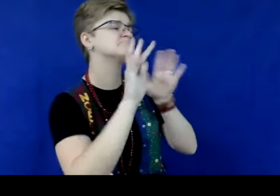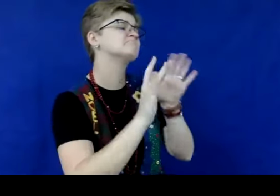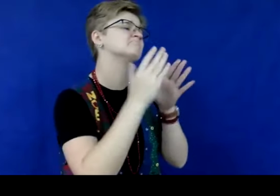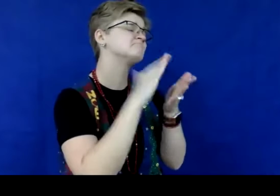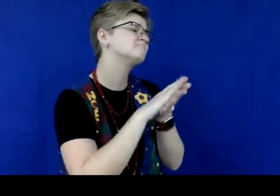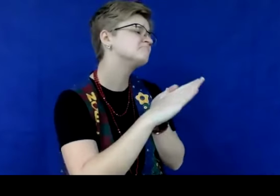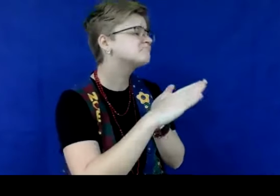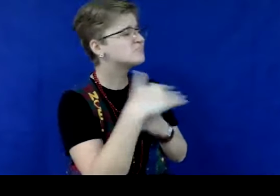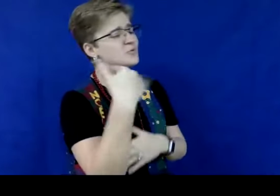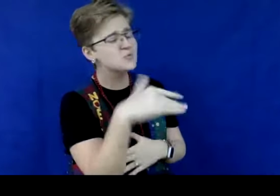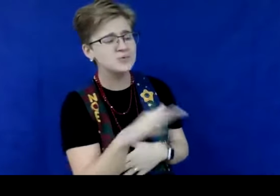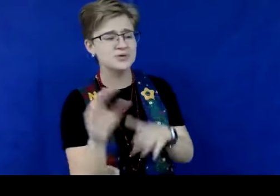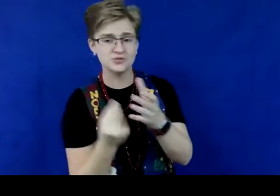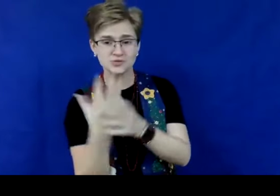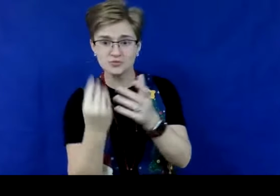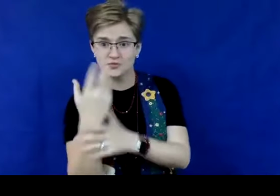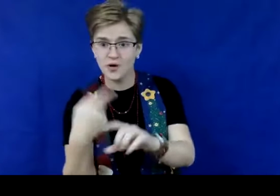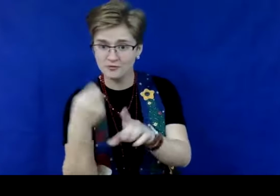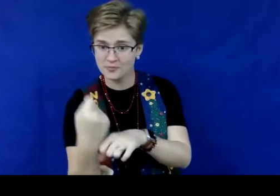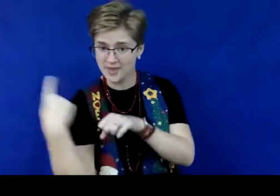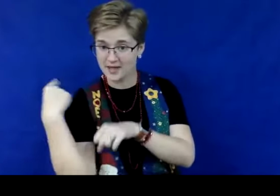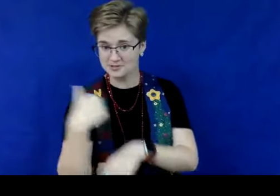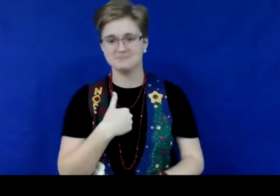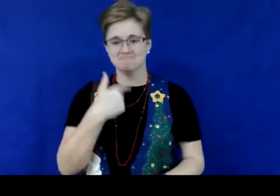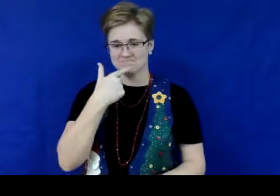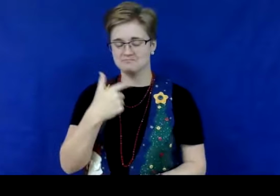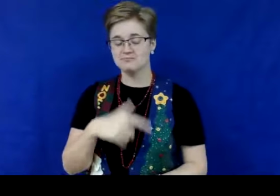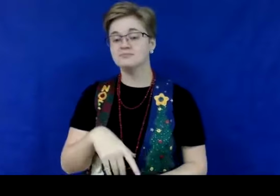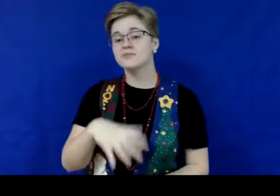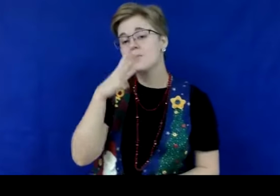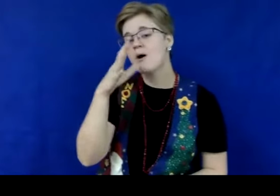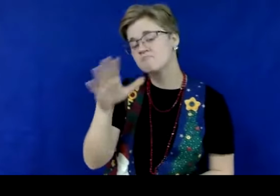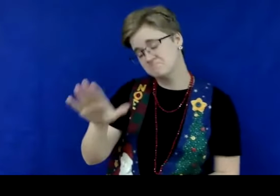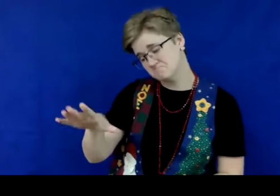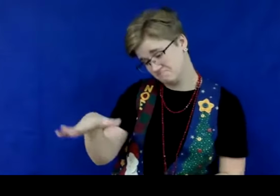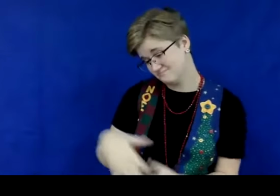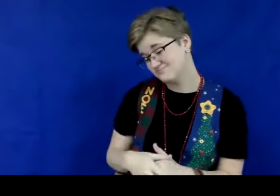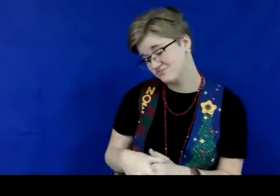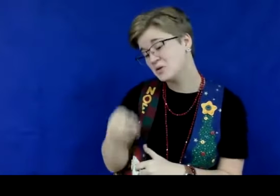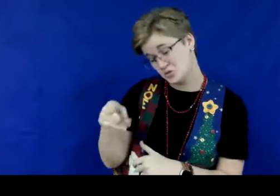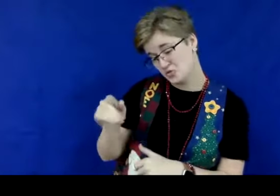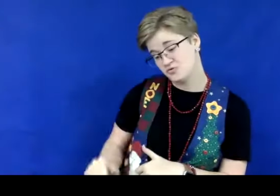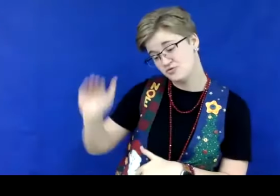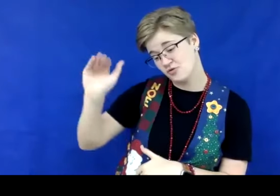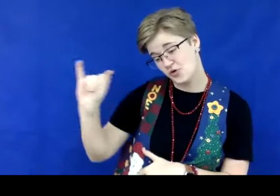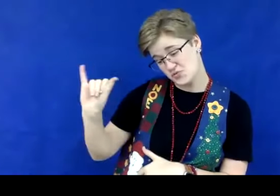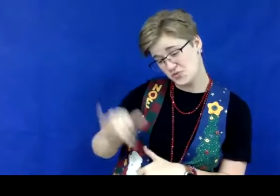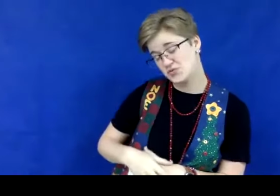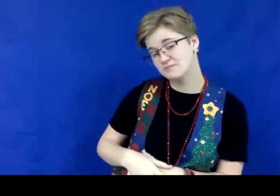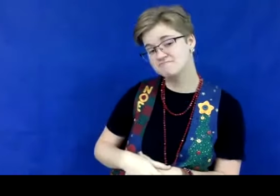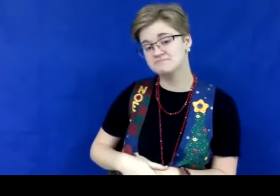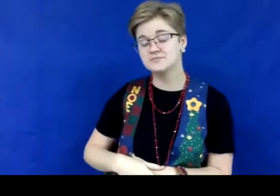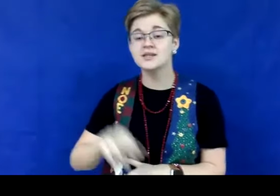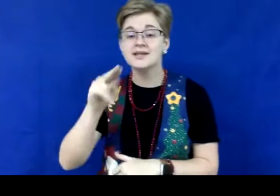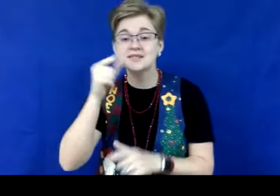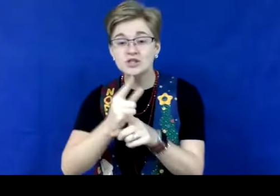"It's grown since last year," I say. Mom puts her hand on my shoulder. "So have you." "So have